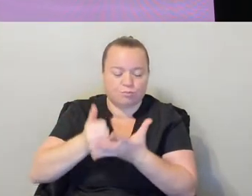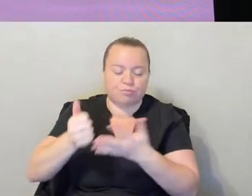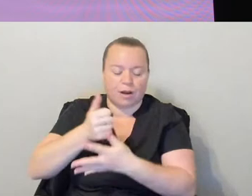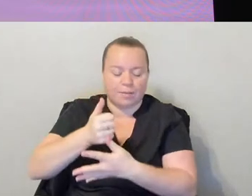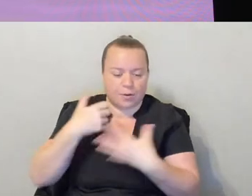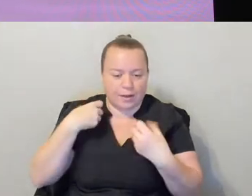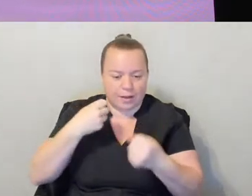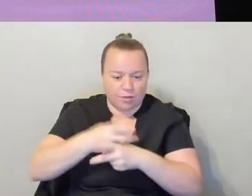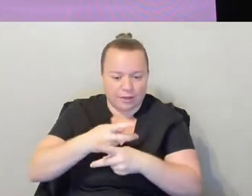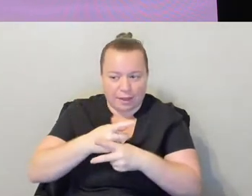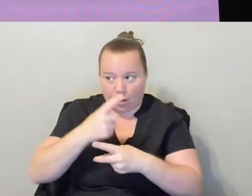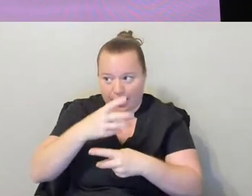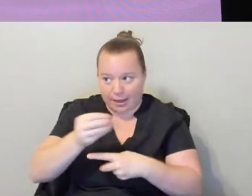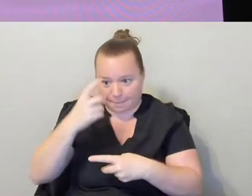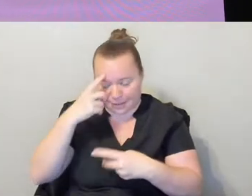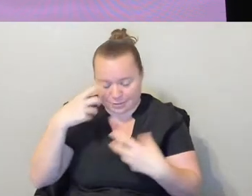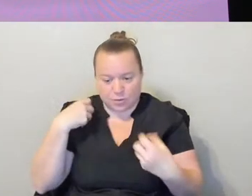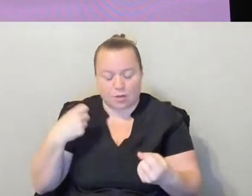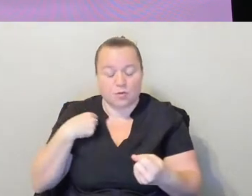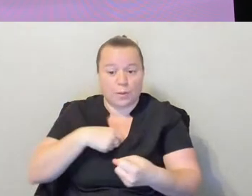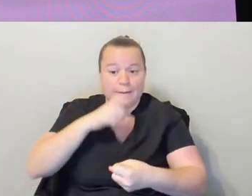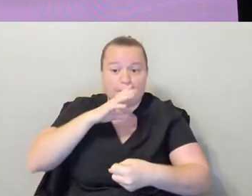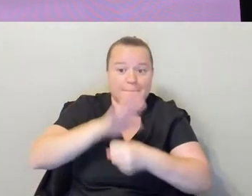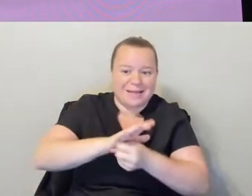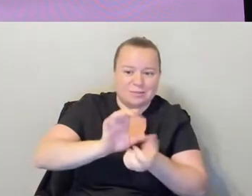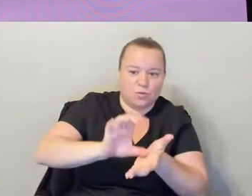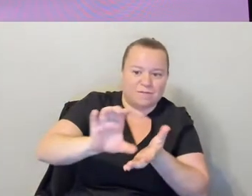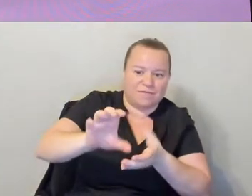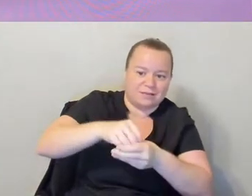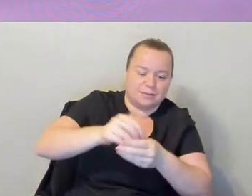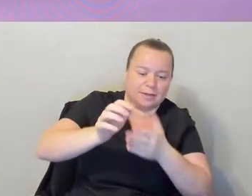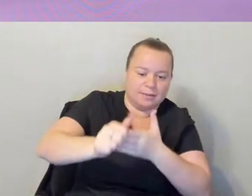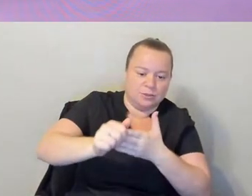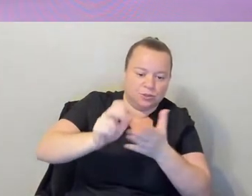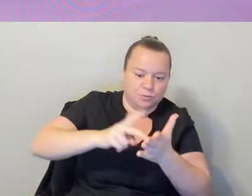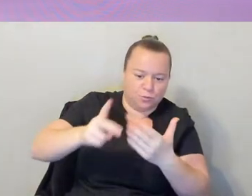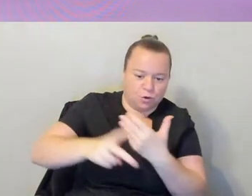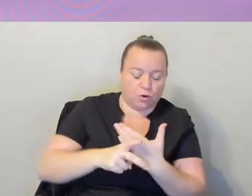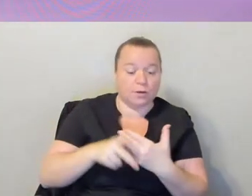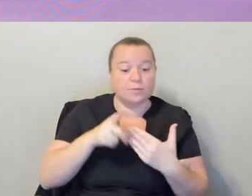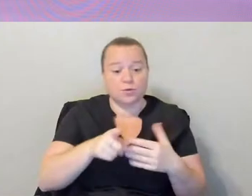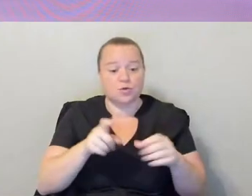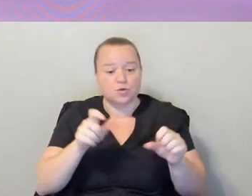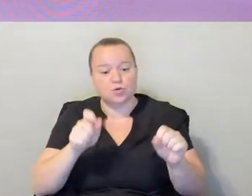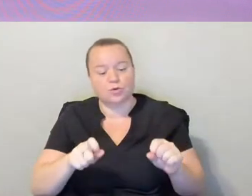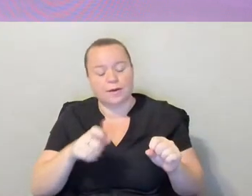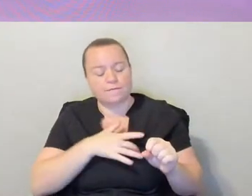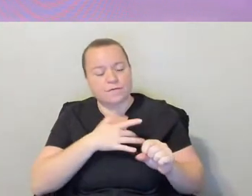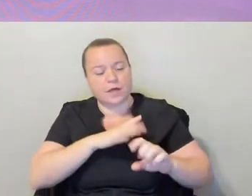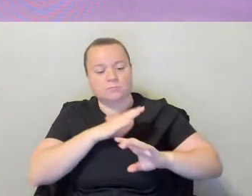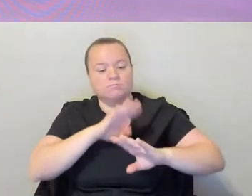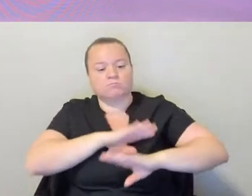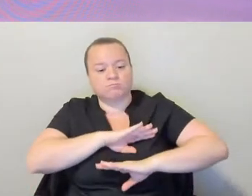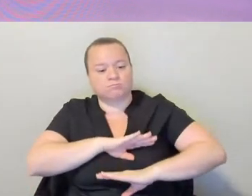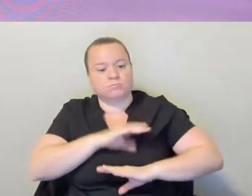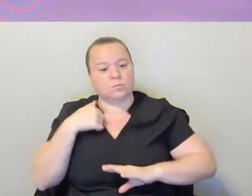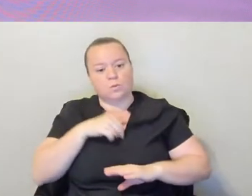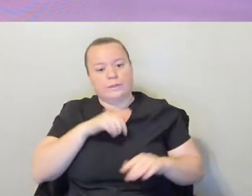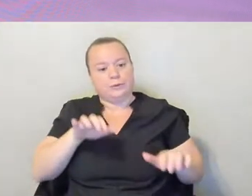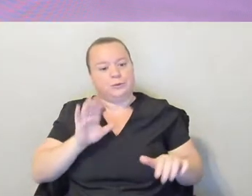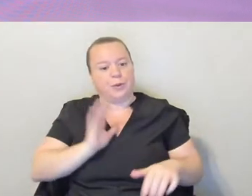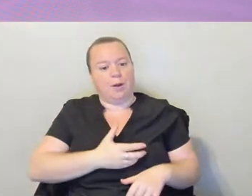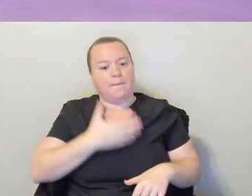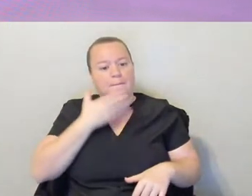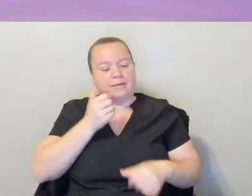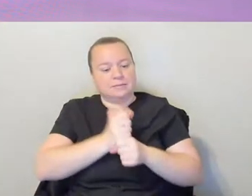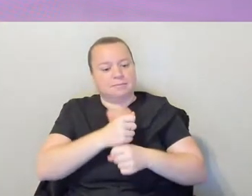as a regional office to invest in leadership programs. You can rest assured that we do our utmost to ensure